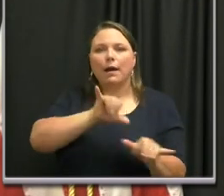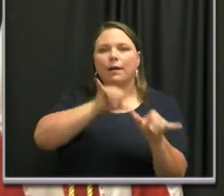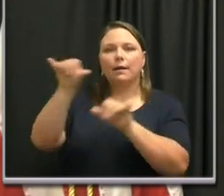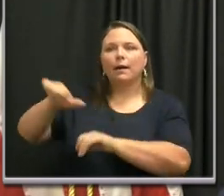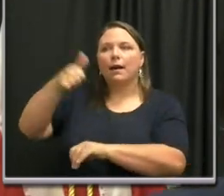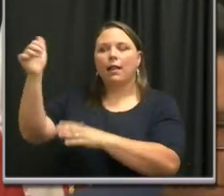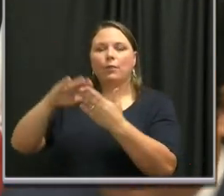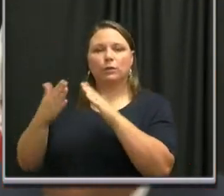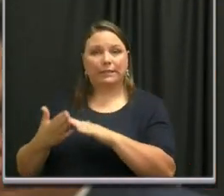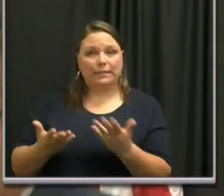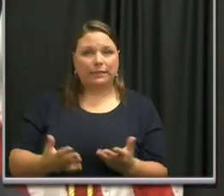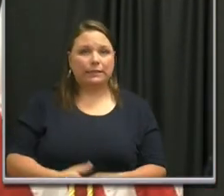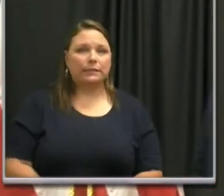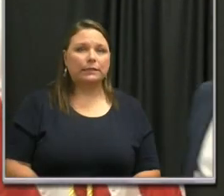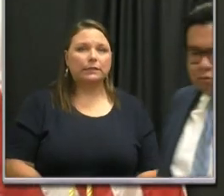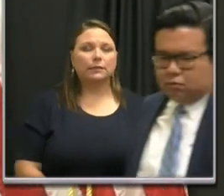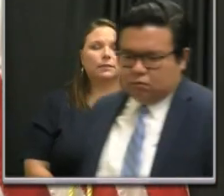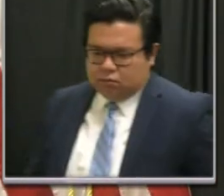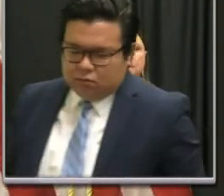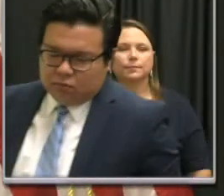Mayor Cooper.